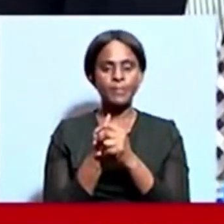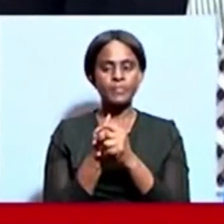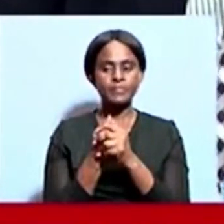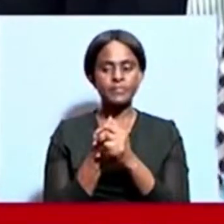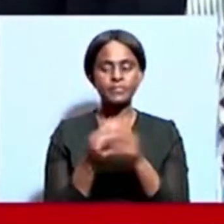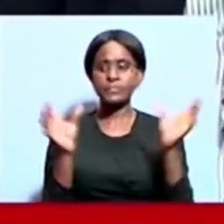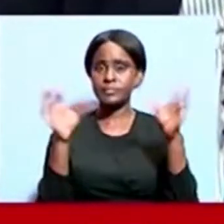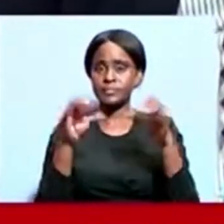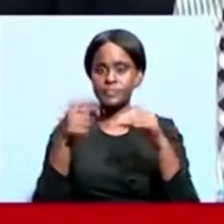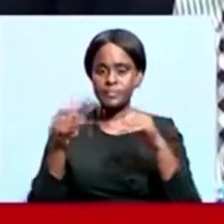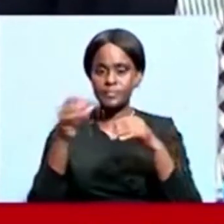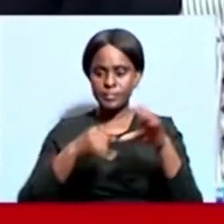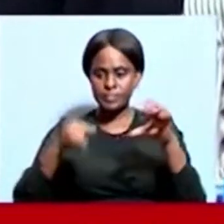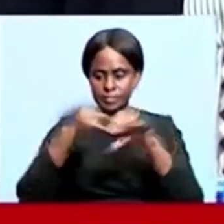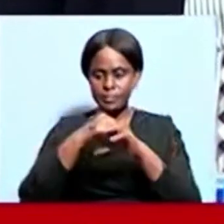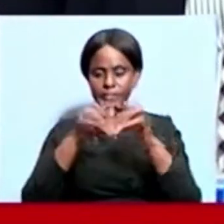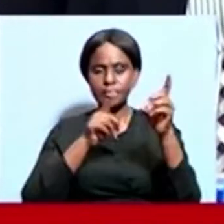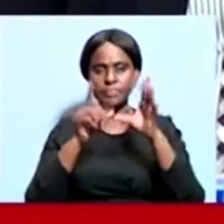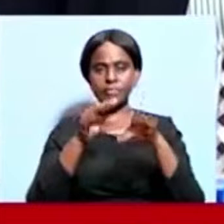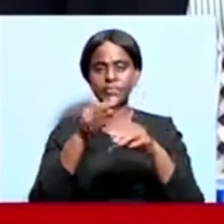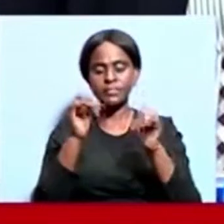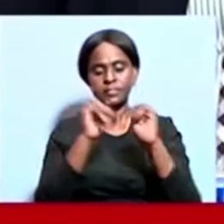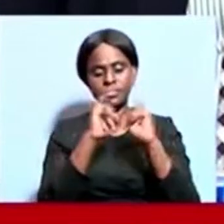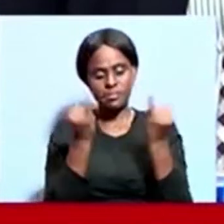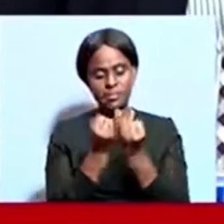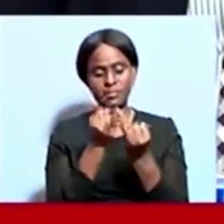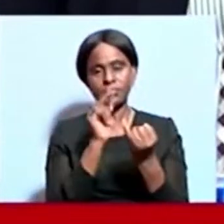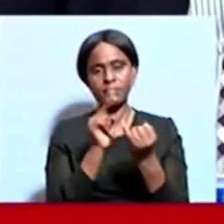The Council engaged the director of the institution.